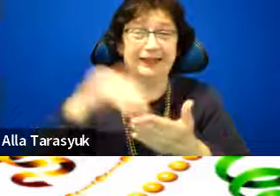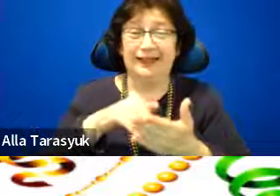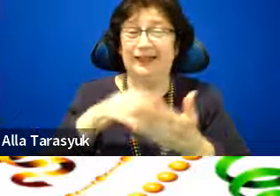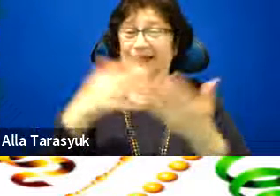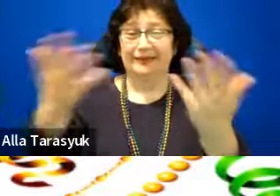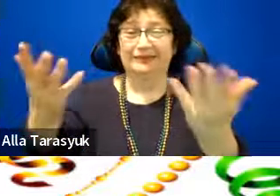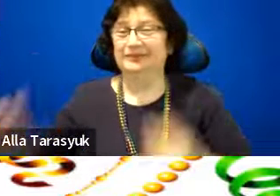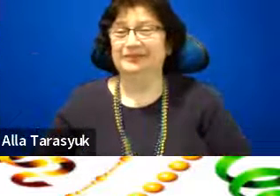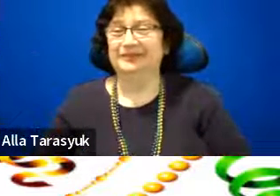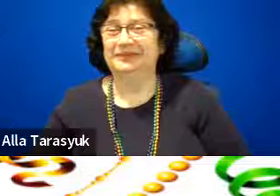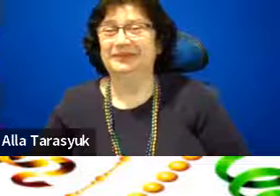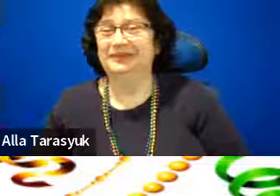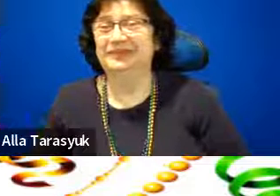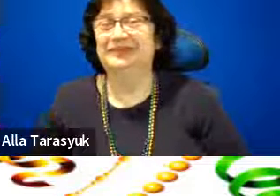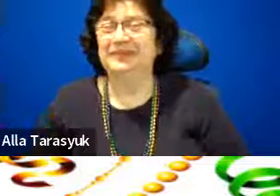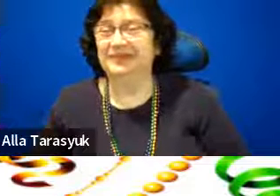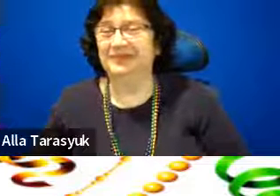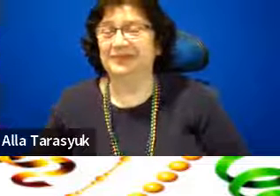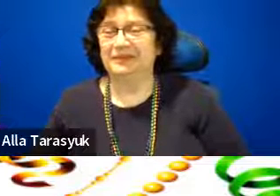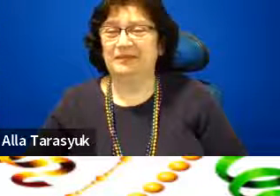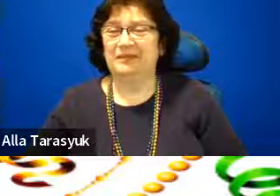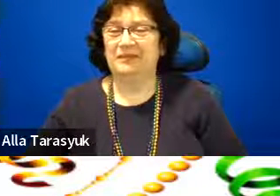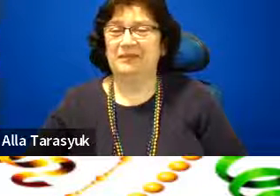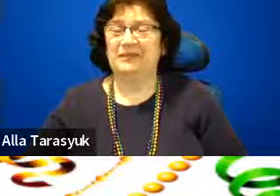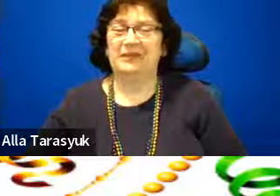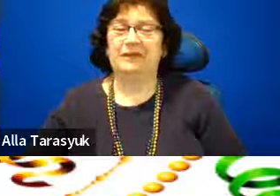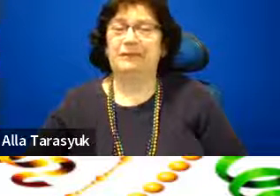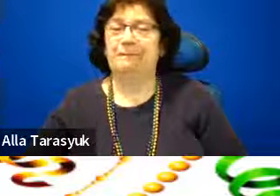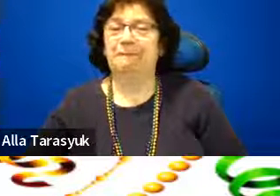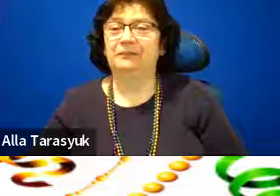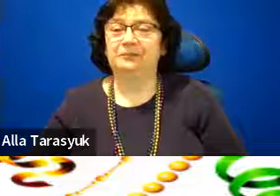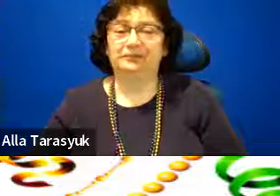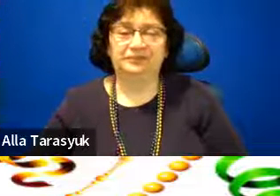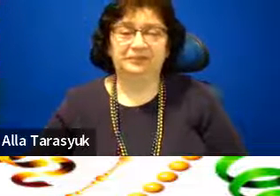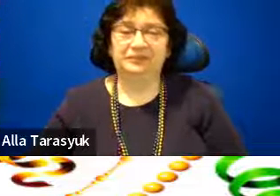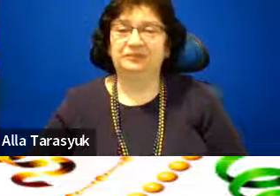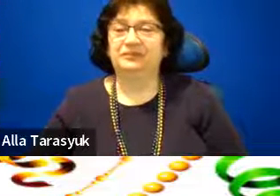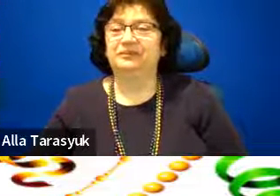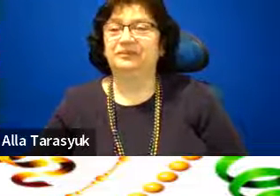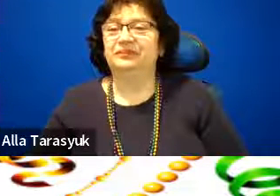So if anybody has any questions, if you want me to repeat anything, feel free to ask.